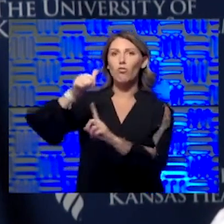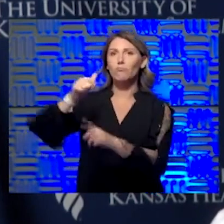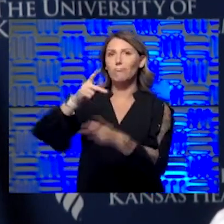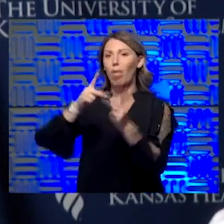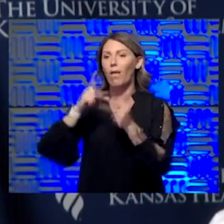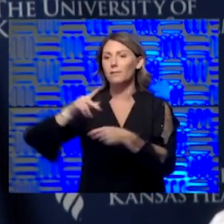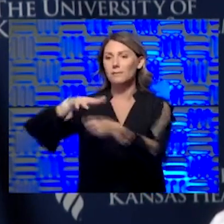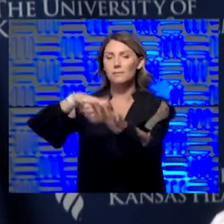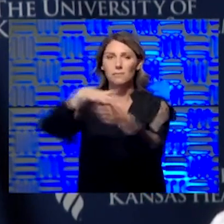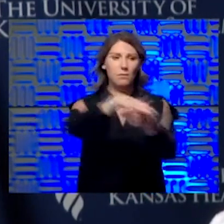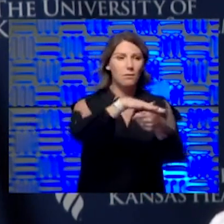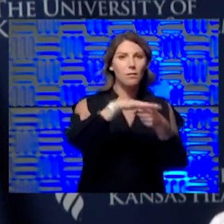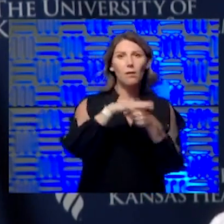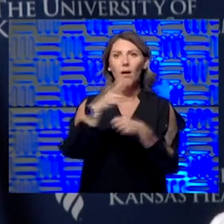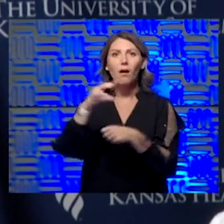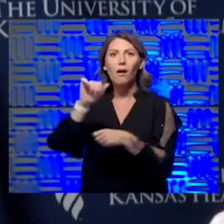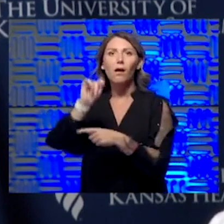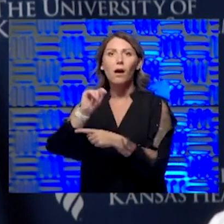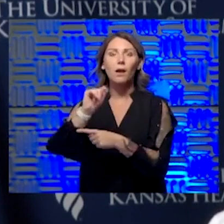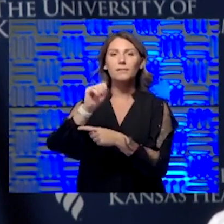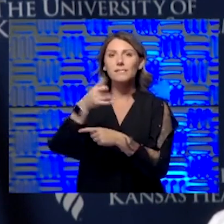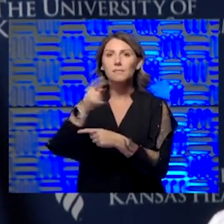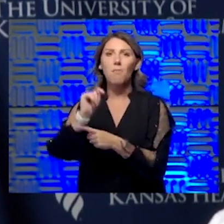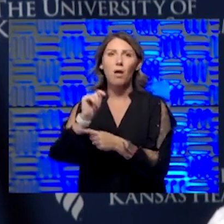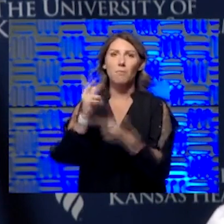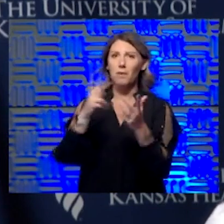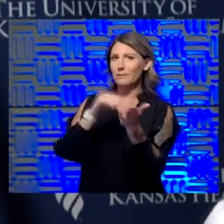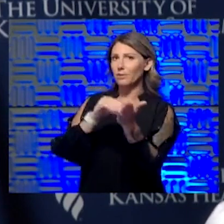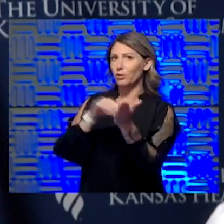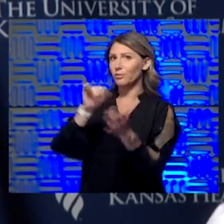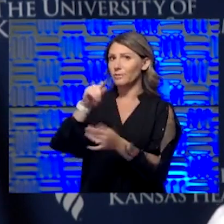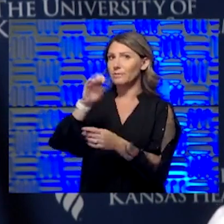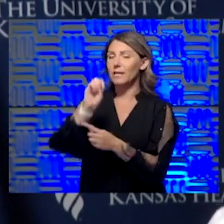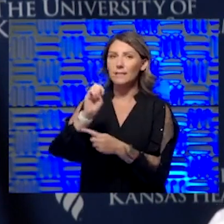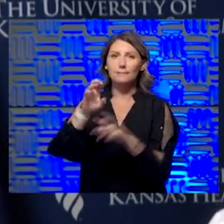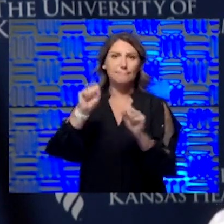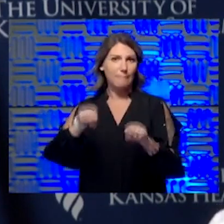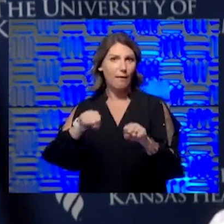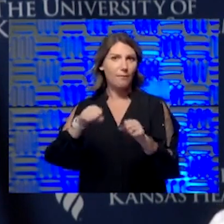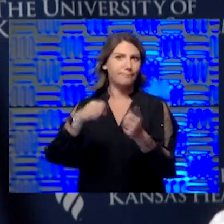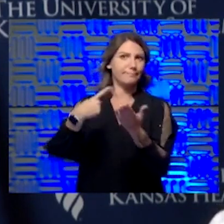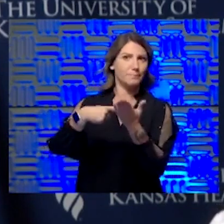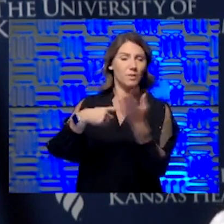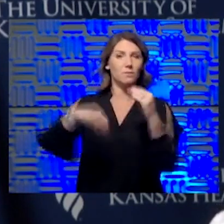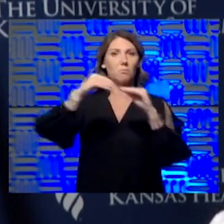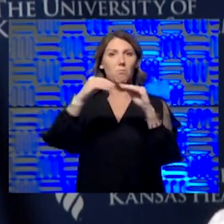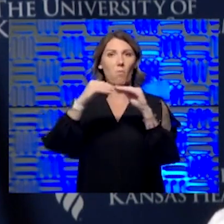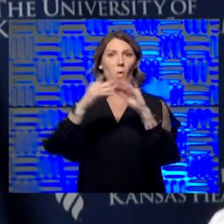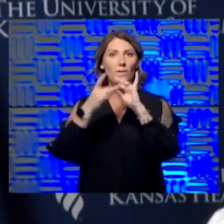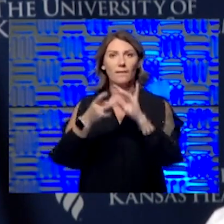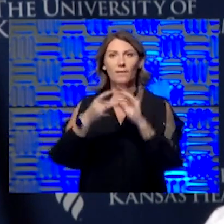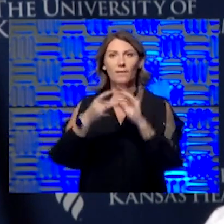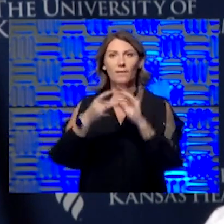working more on weekends in order to make sure we can see all of our patients and not have that congestion. And even when you come in, for example, to our